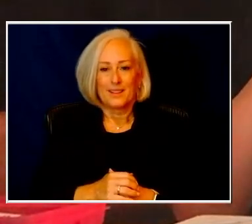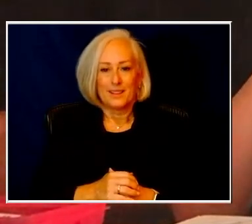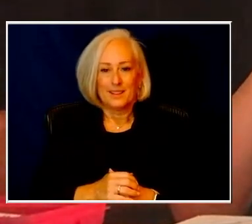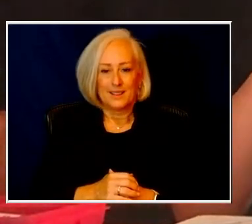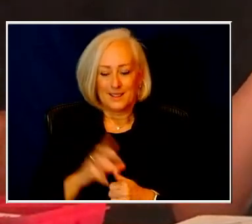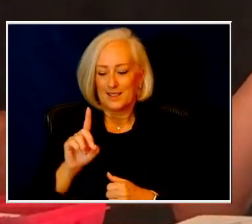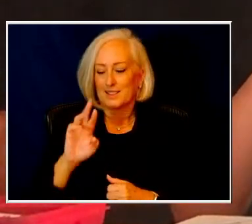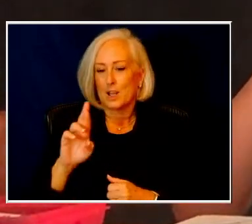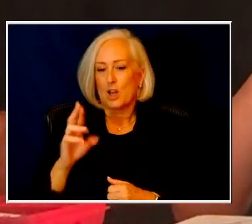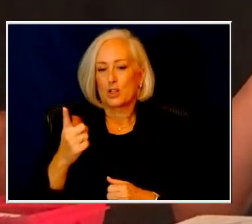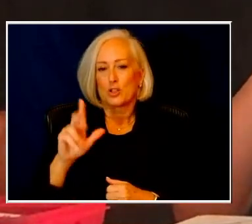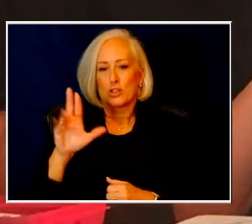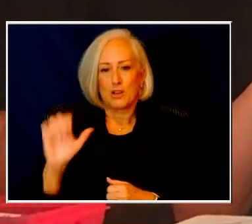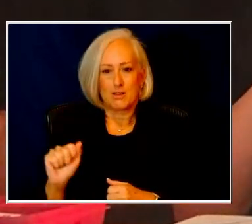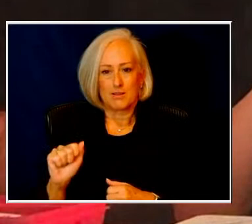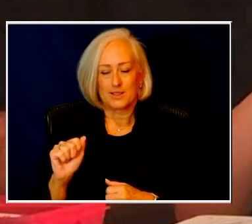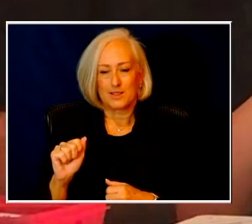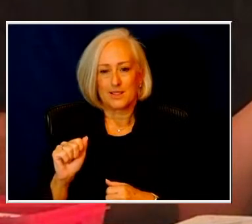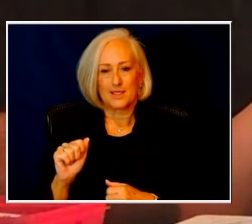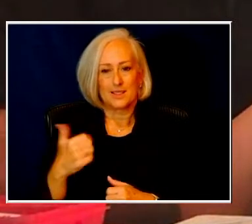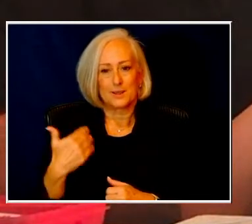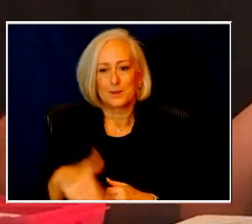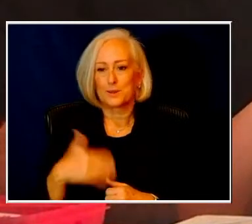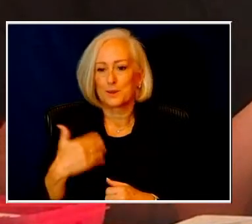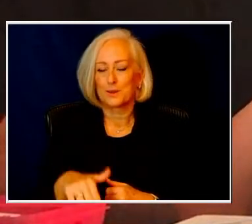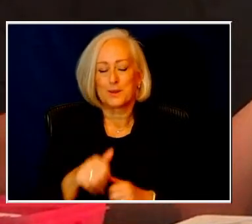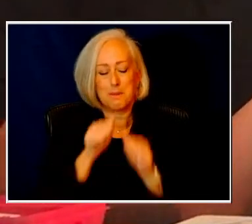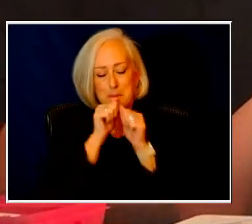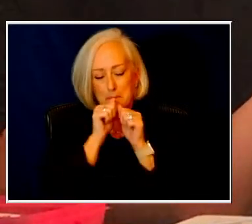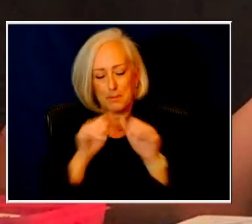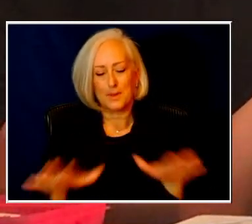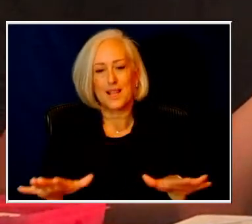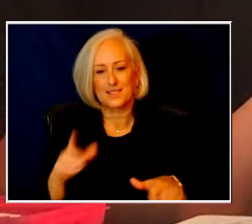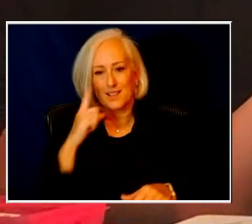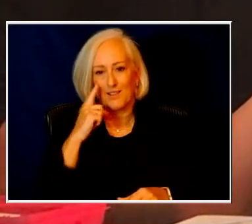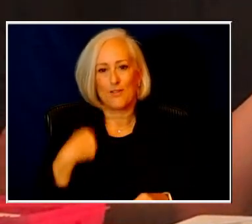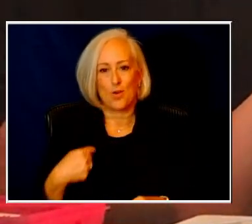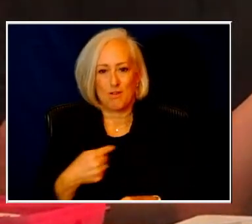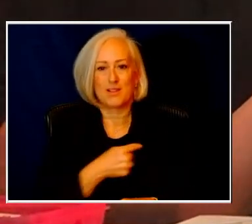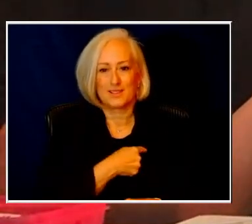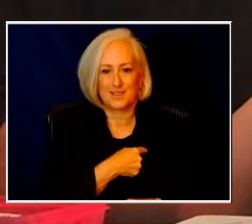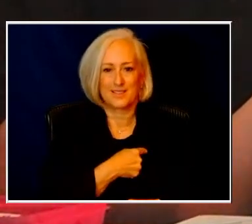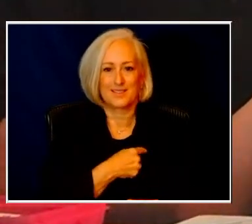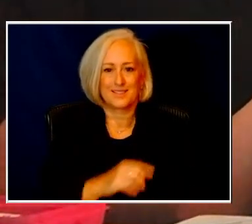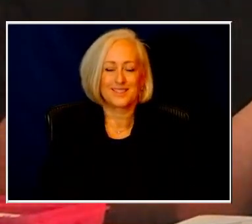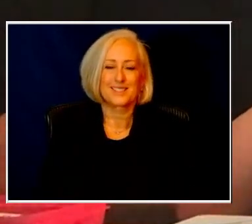Dr. Garcia has been a blessing to us. And,